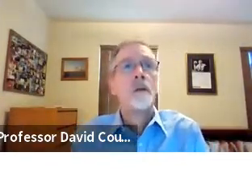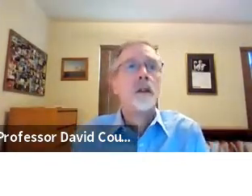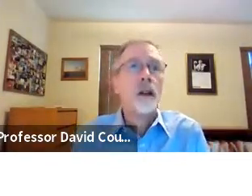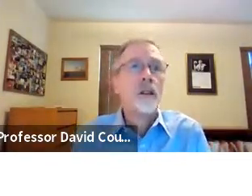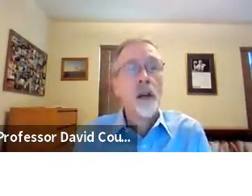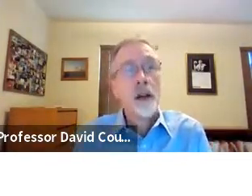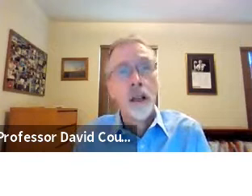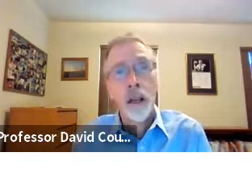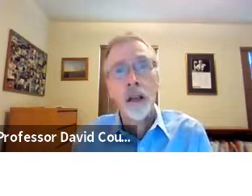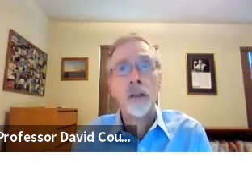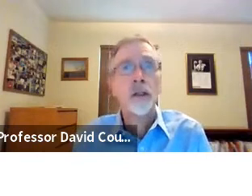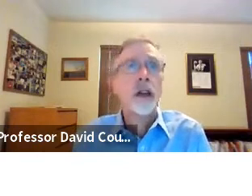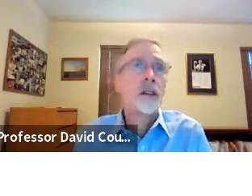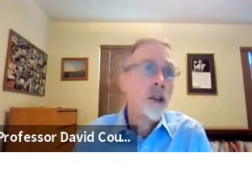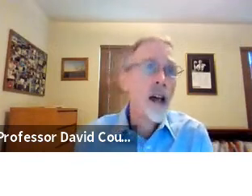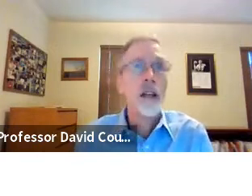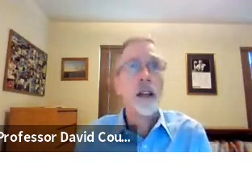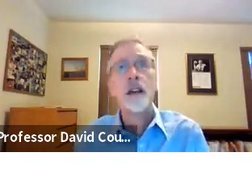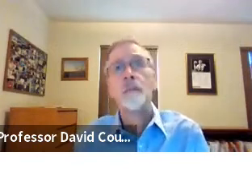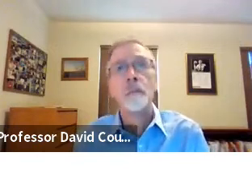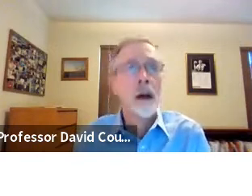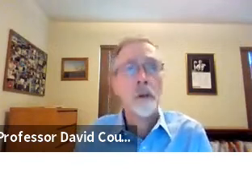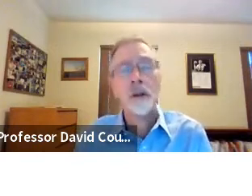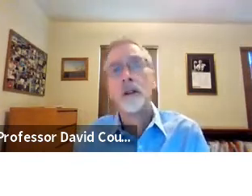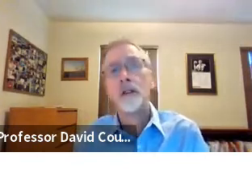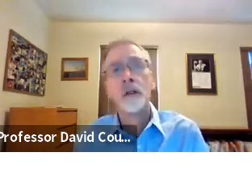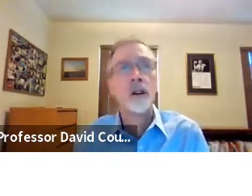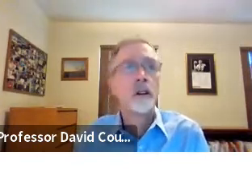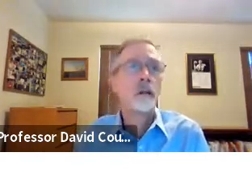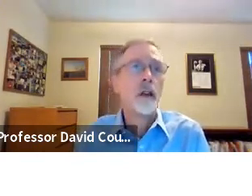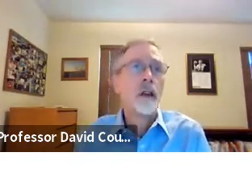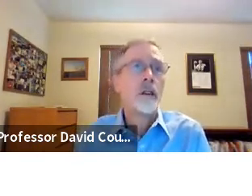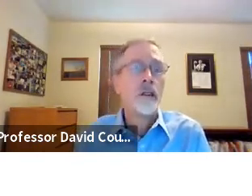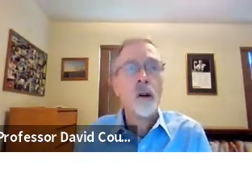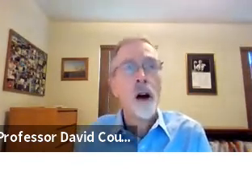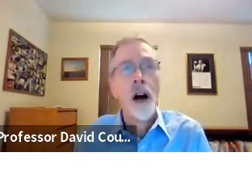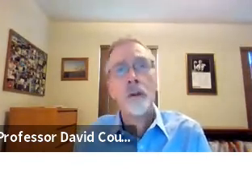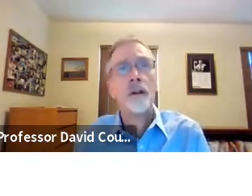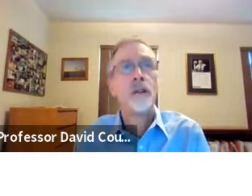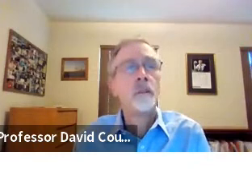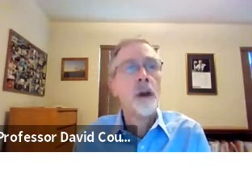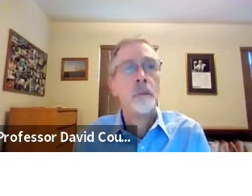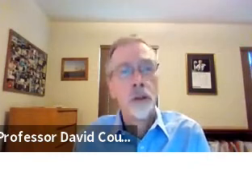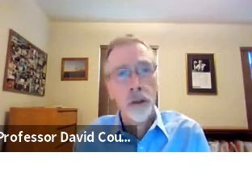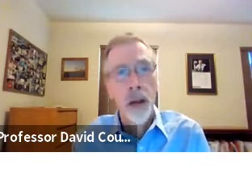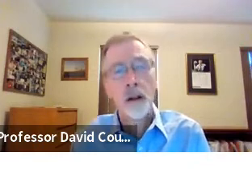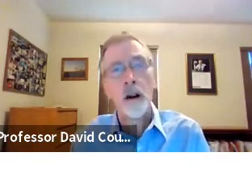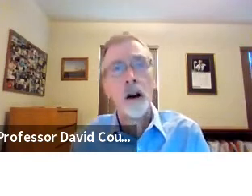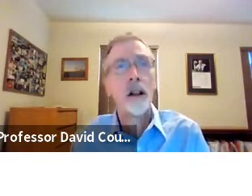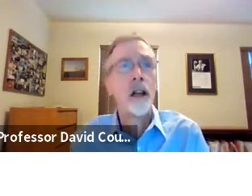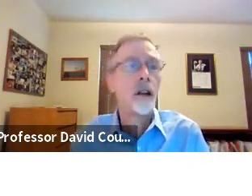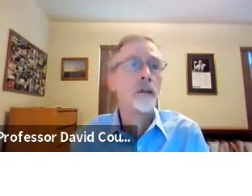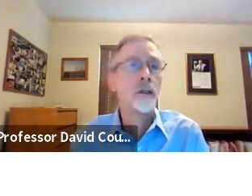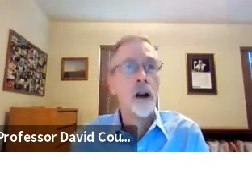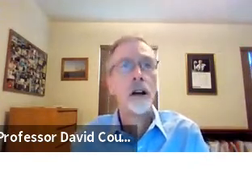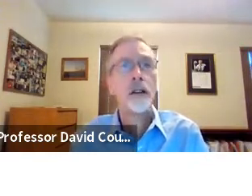trauma, whether it's mental illness, anxiety, bipolar disorder, and so on, whether it's abuse of